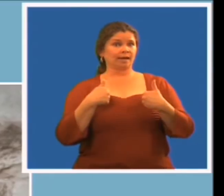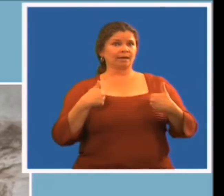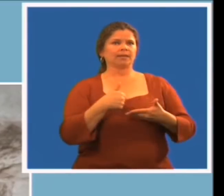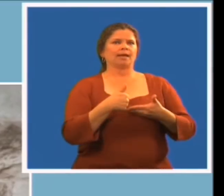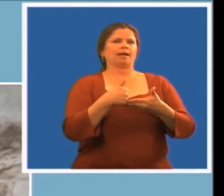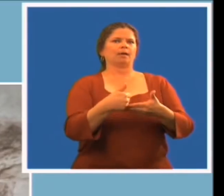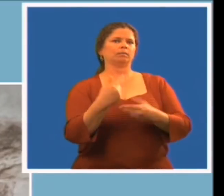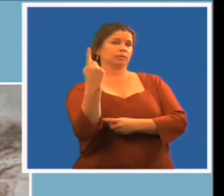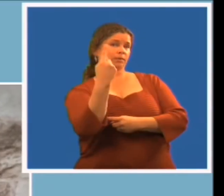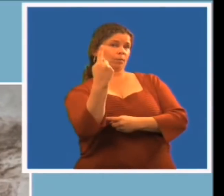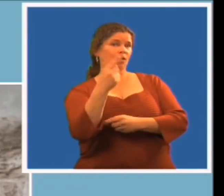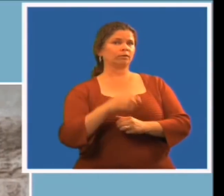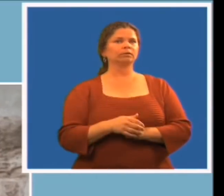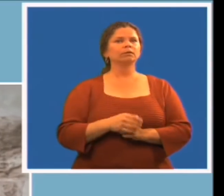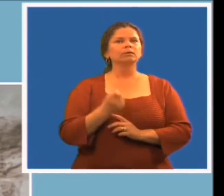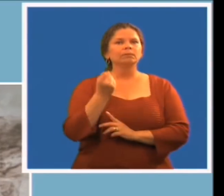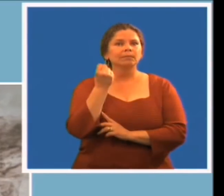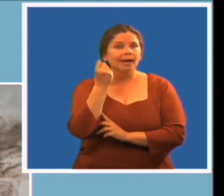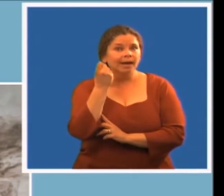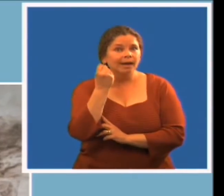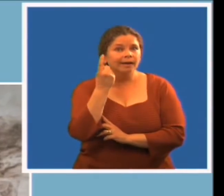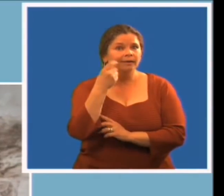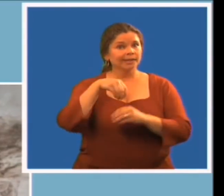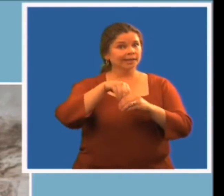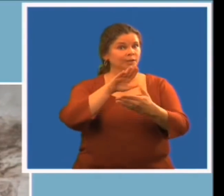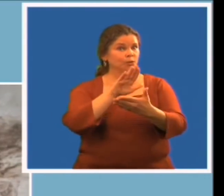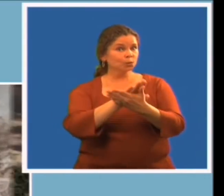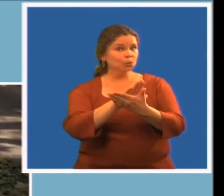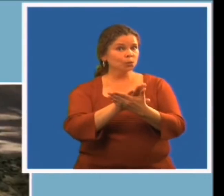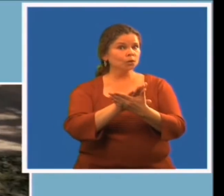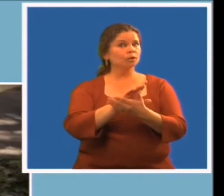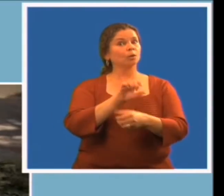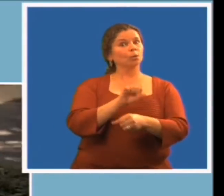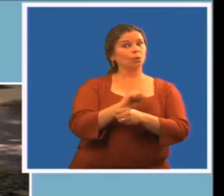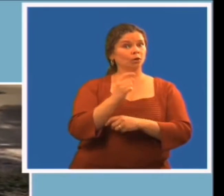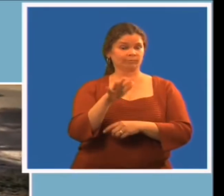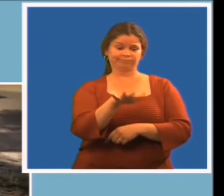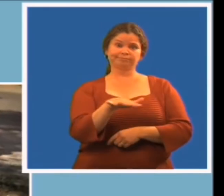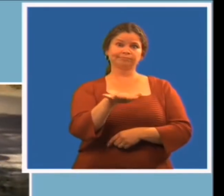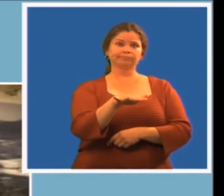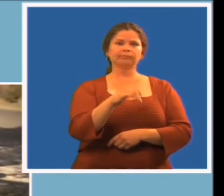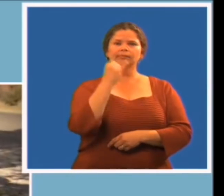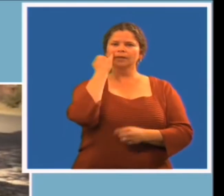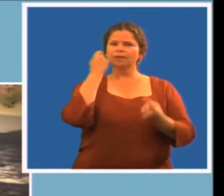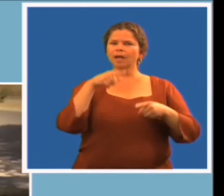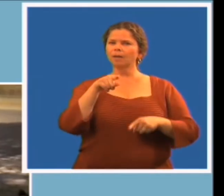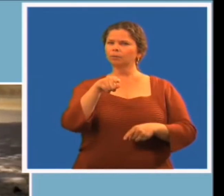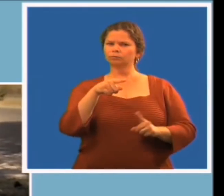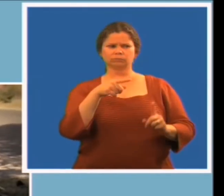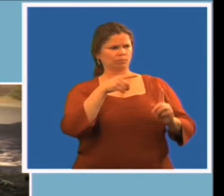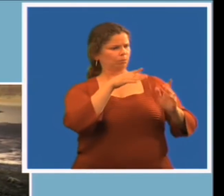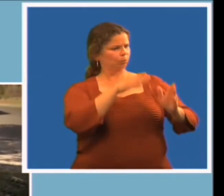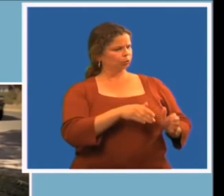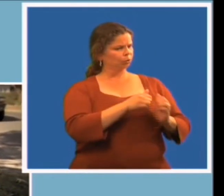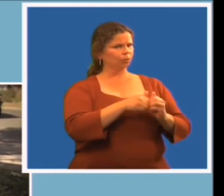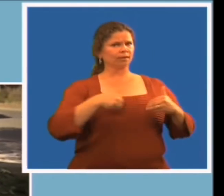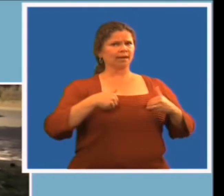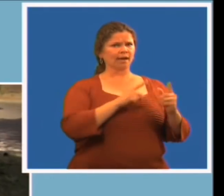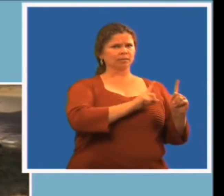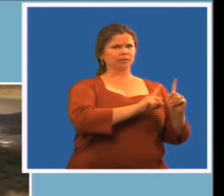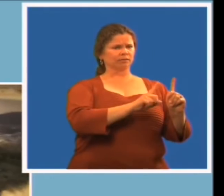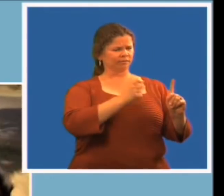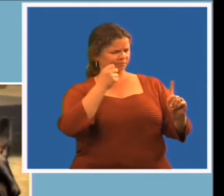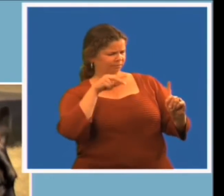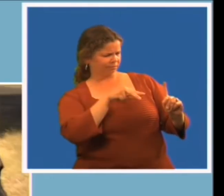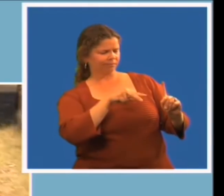helping someone. However, if you encounter in your school or work site someone who has an animal and it's not